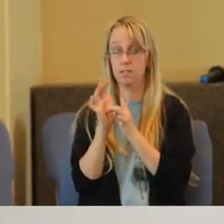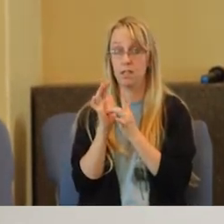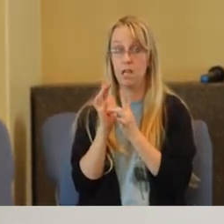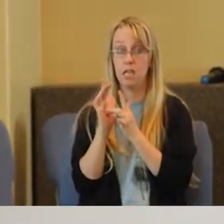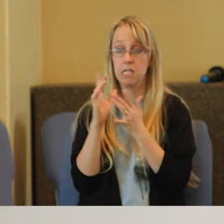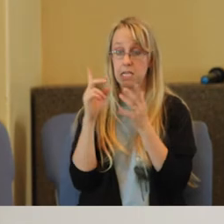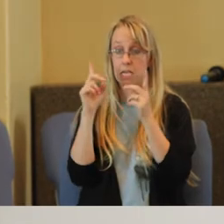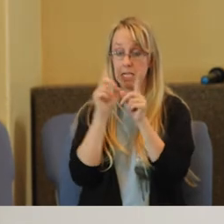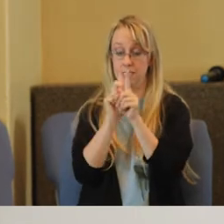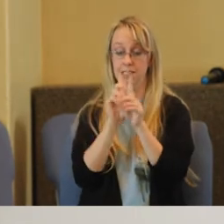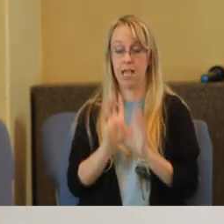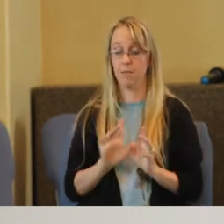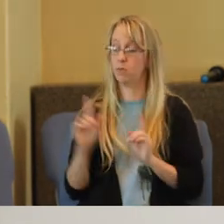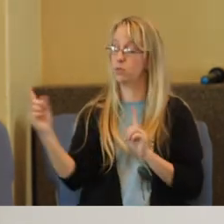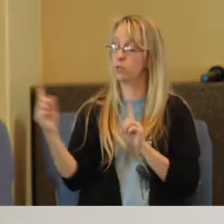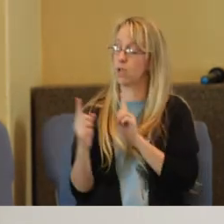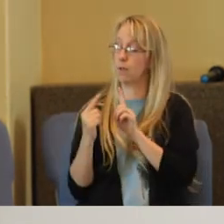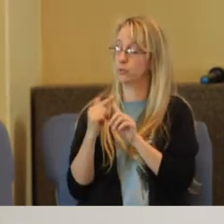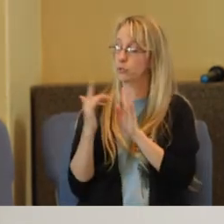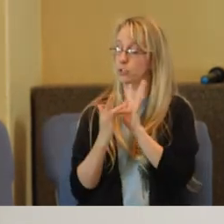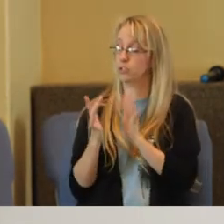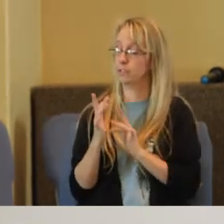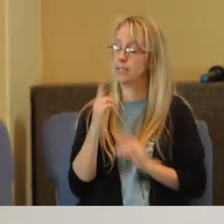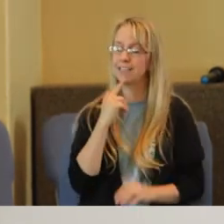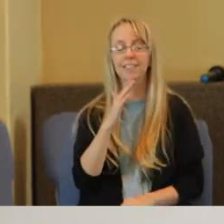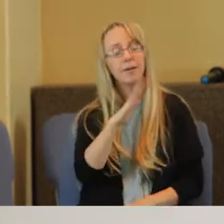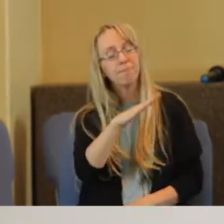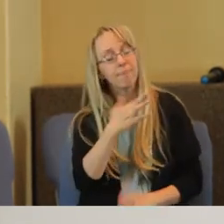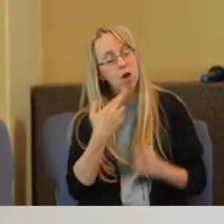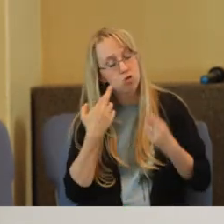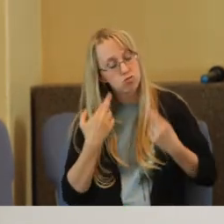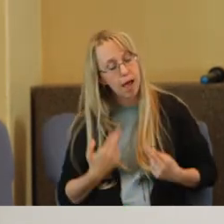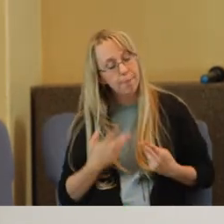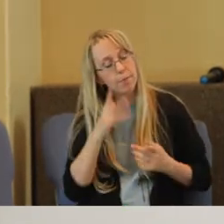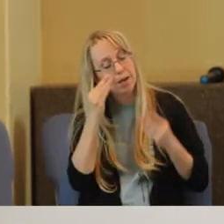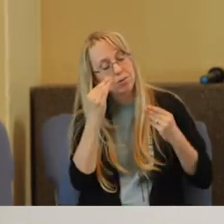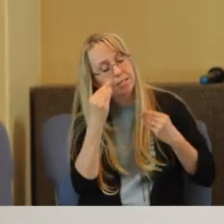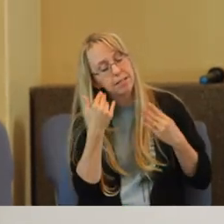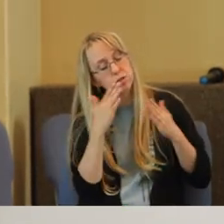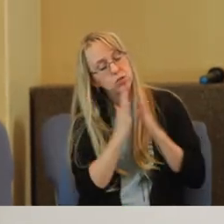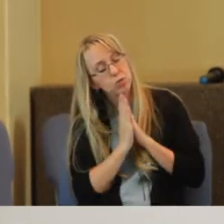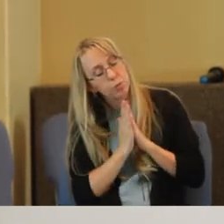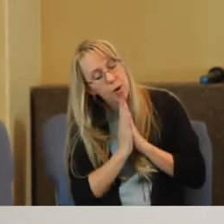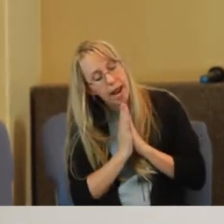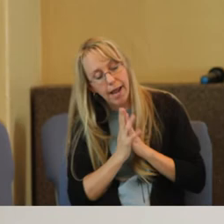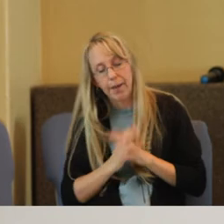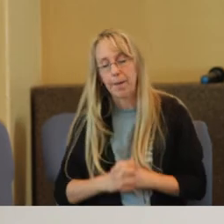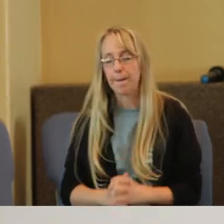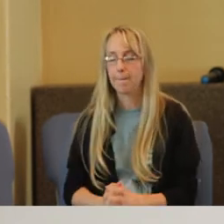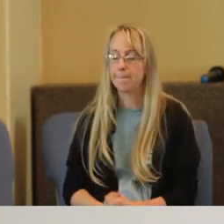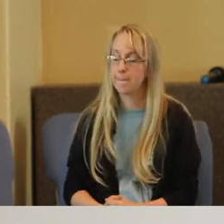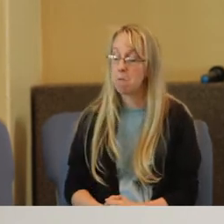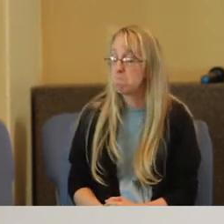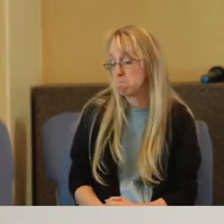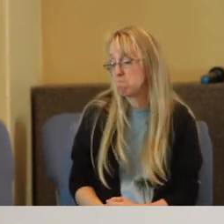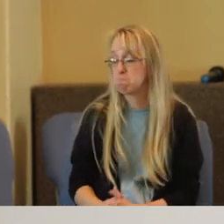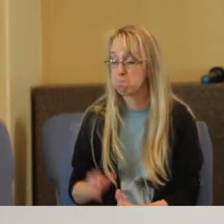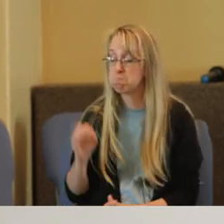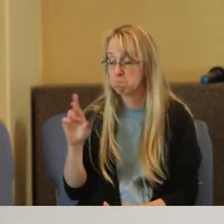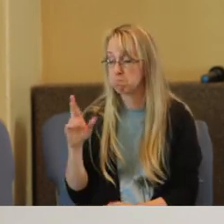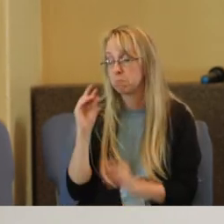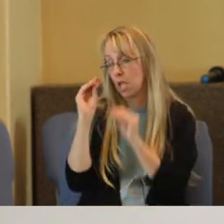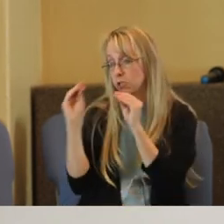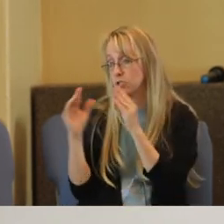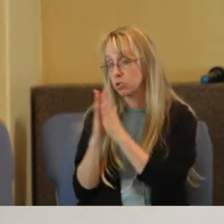one day and they say, hey, Rabbi, would you teach us to pray? He said, sure, I'll teach you to pray.